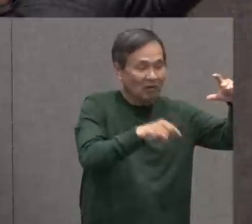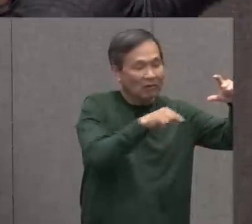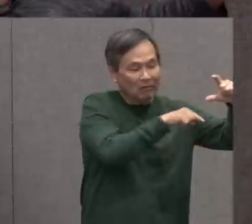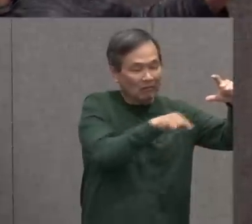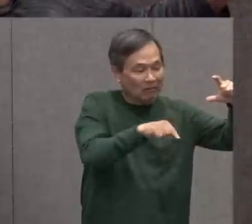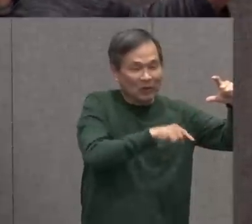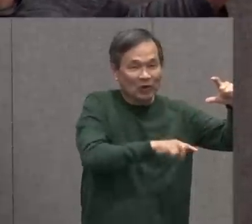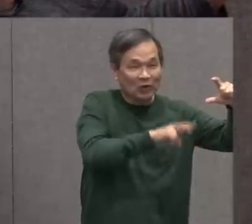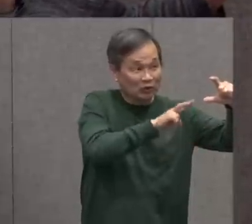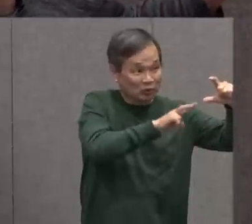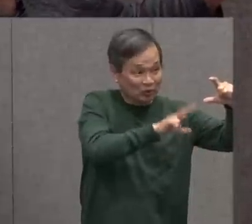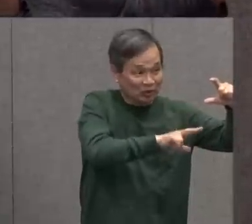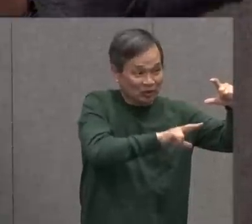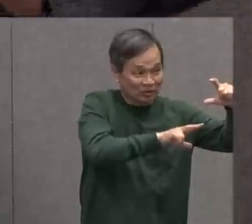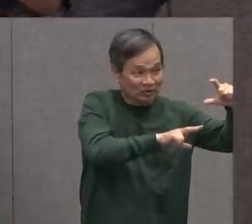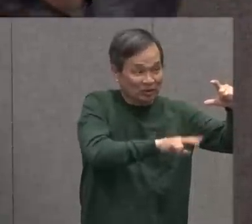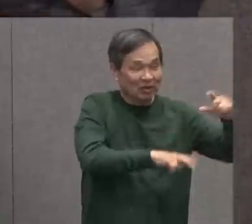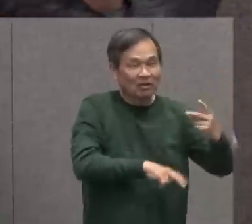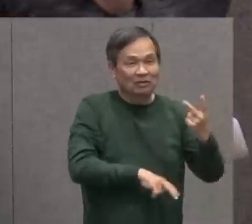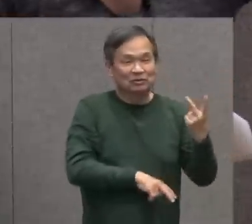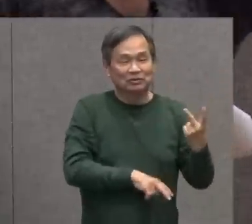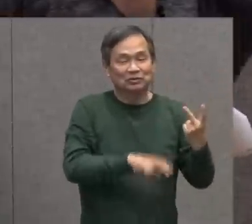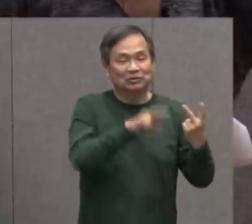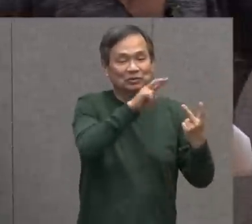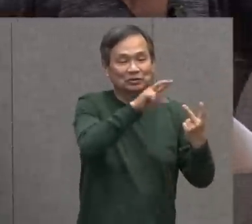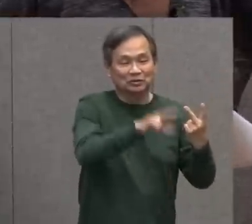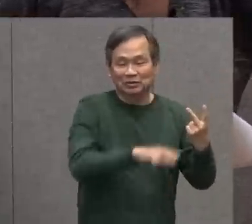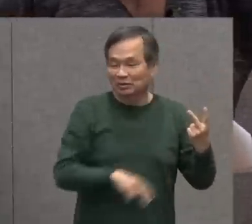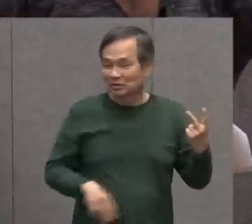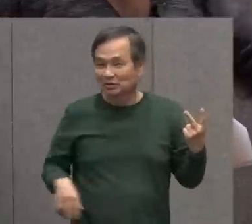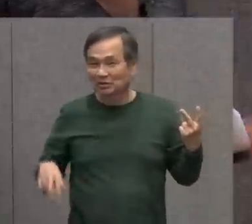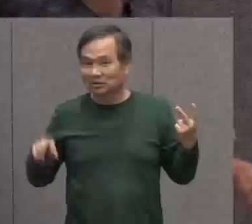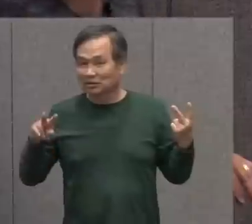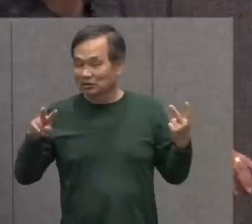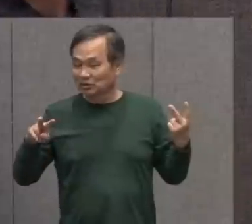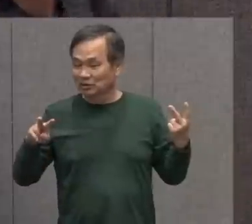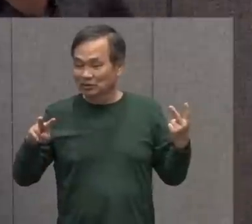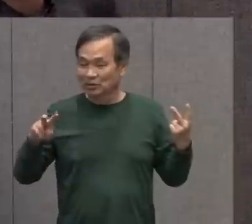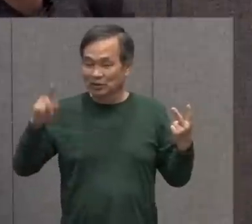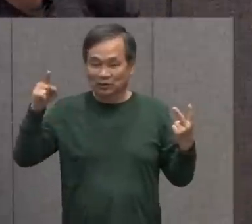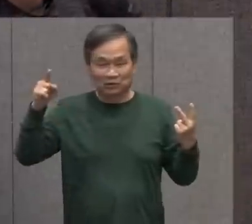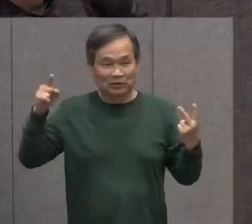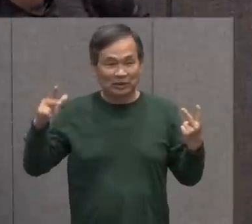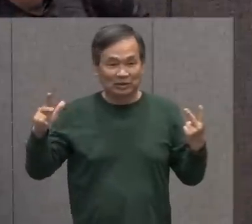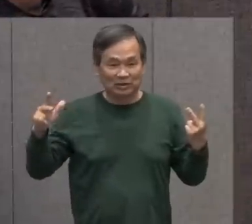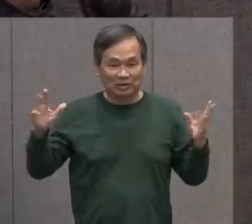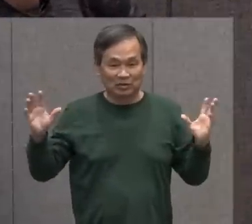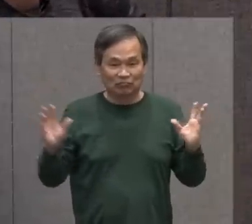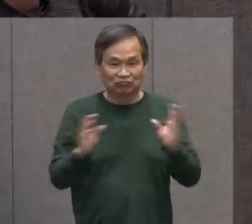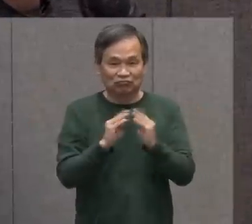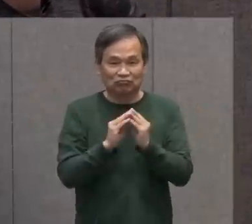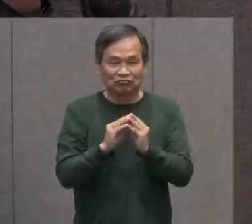And now we can see the whole 5, right? We have 4 holes.